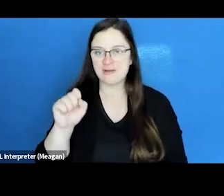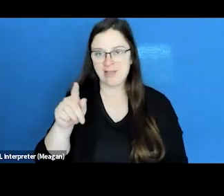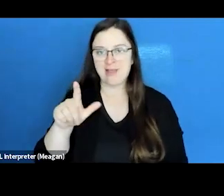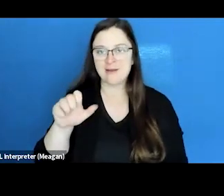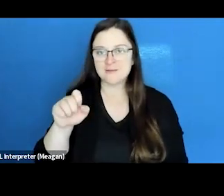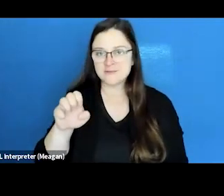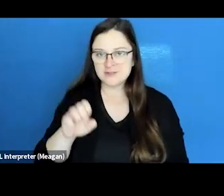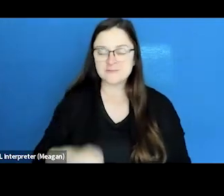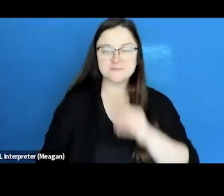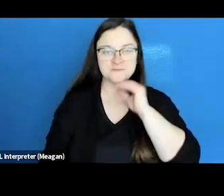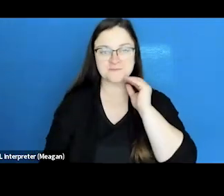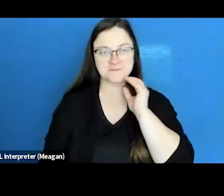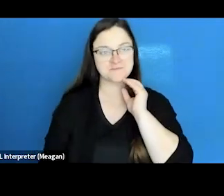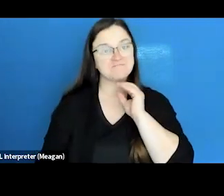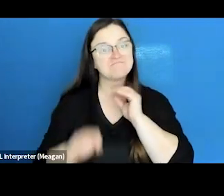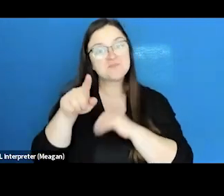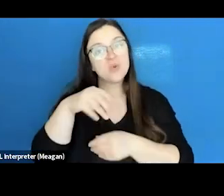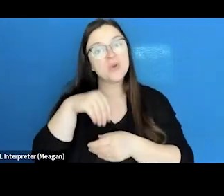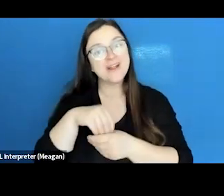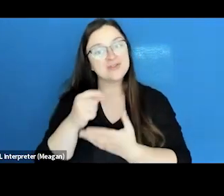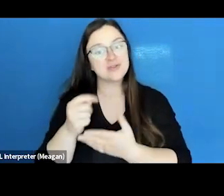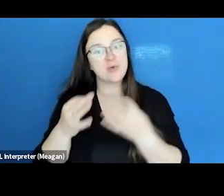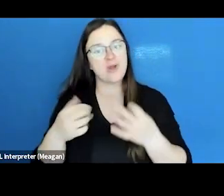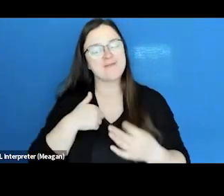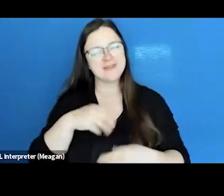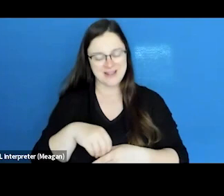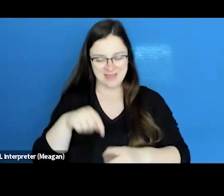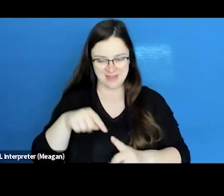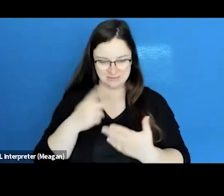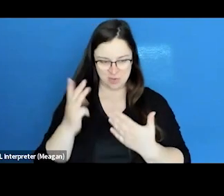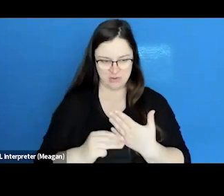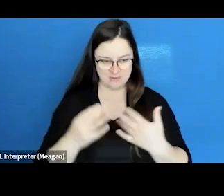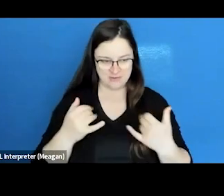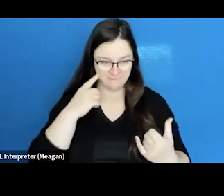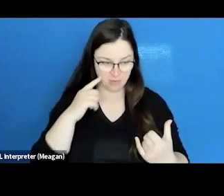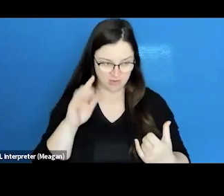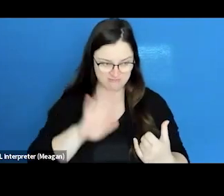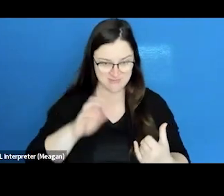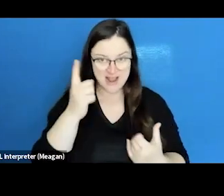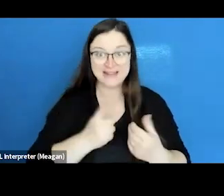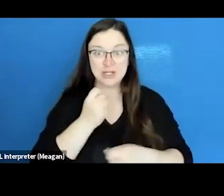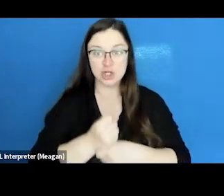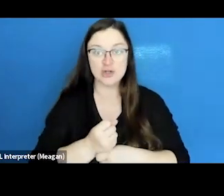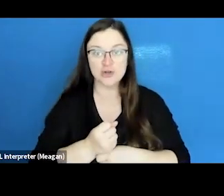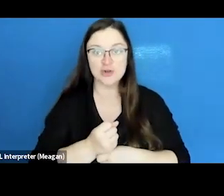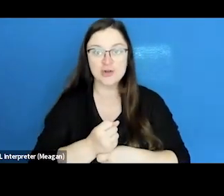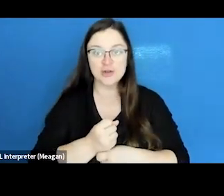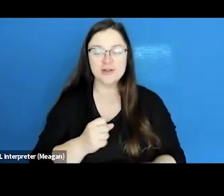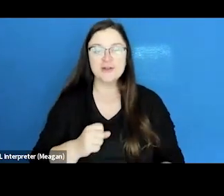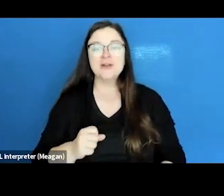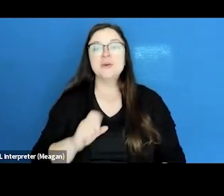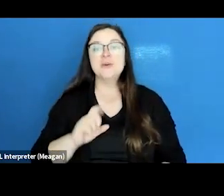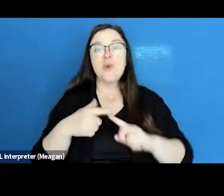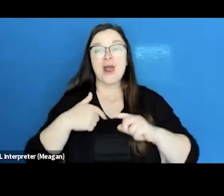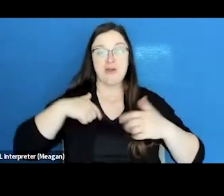treatment court, and I've been in the drug court program now for a year. When I